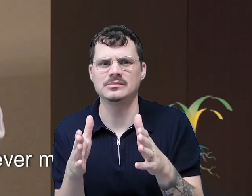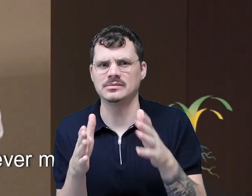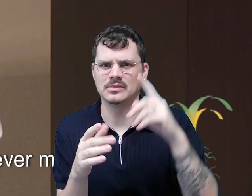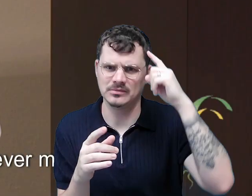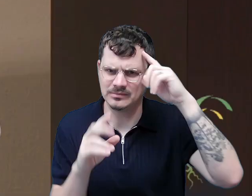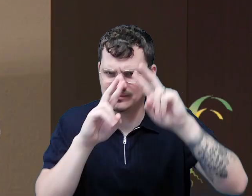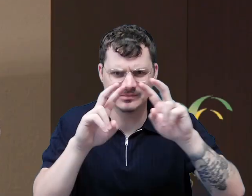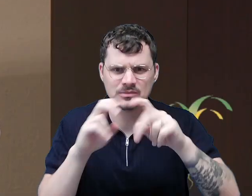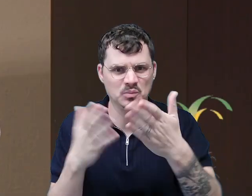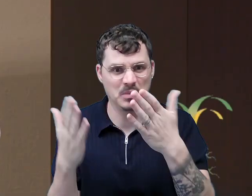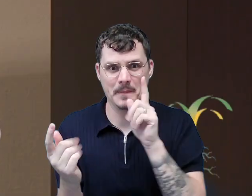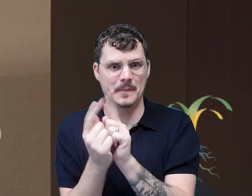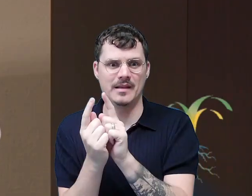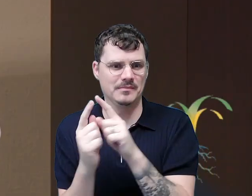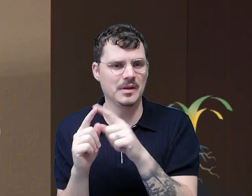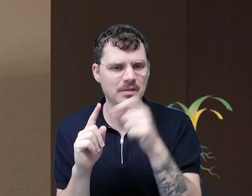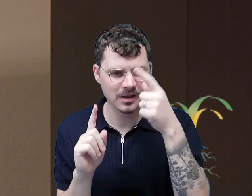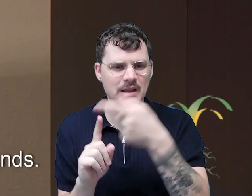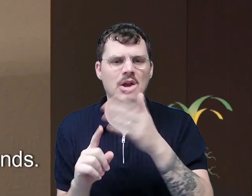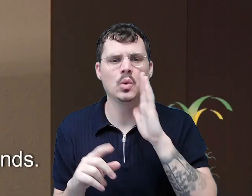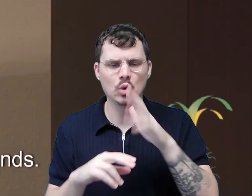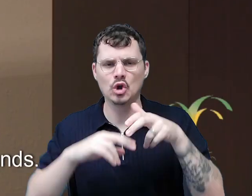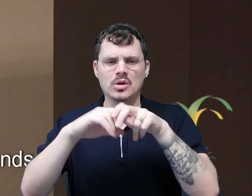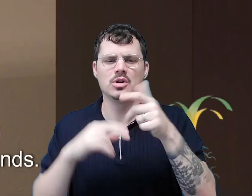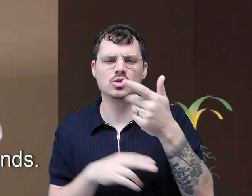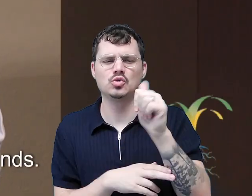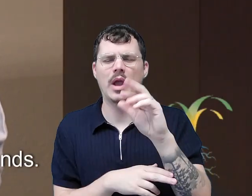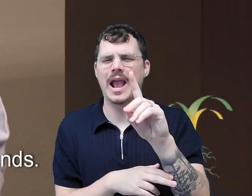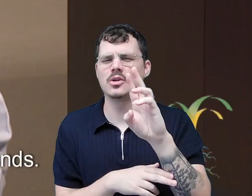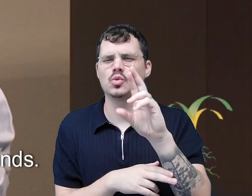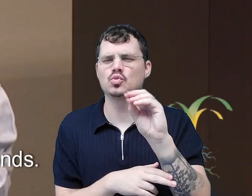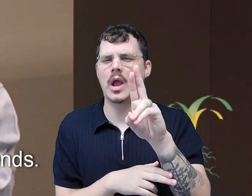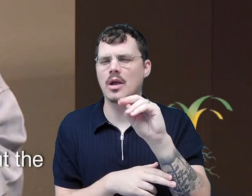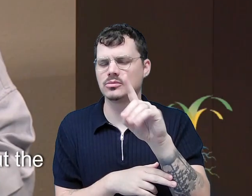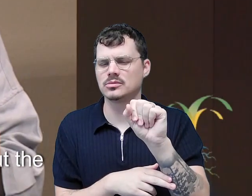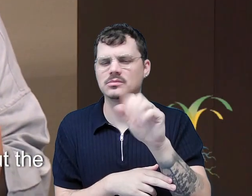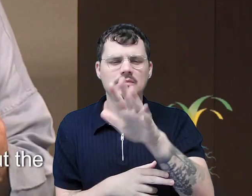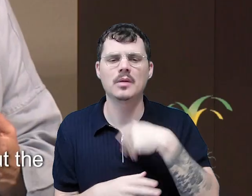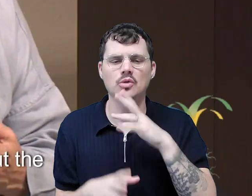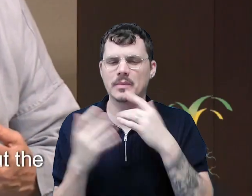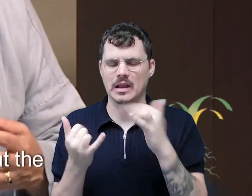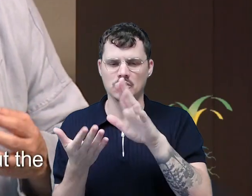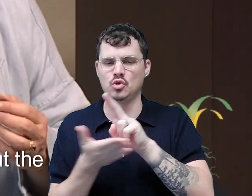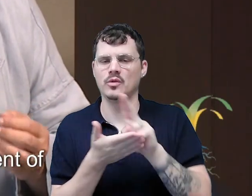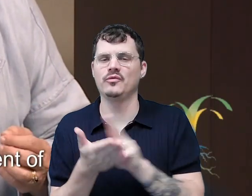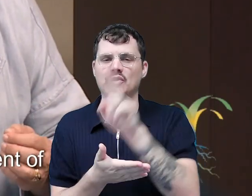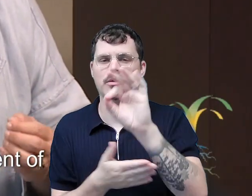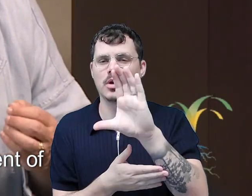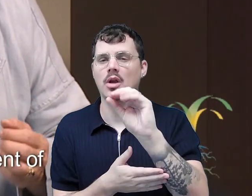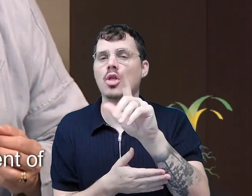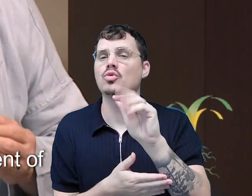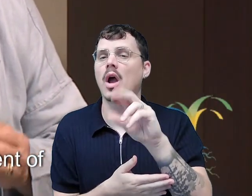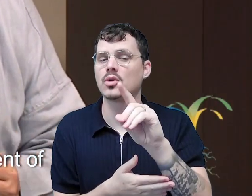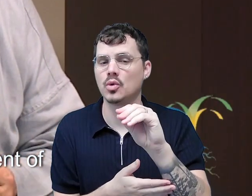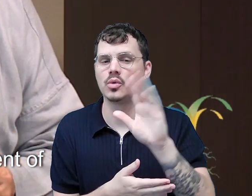psychoanalyst you ever met in your entire life. This guy would sit in grand rounds. By the way, I'm talking now about the University